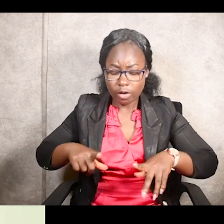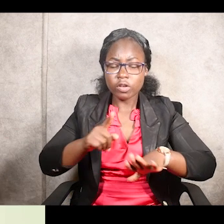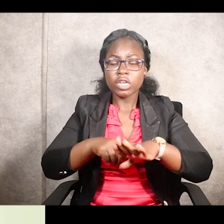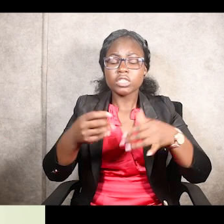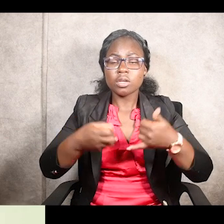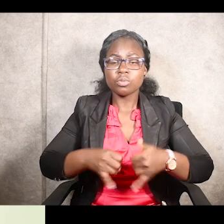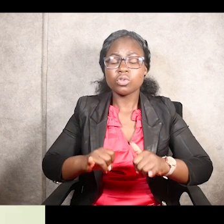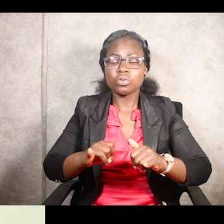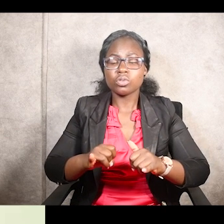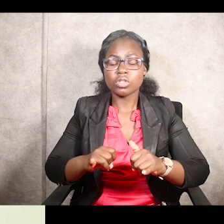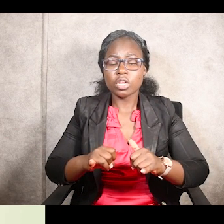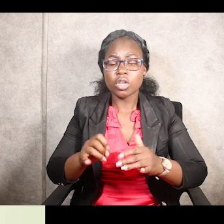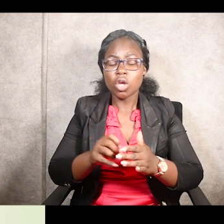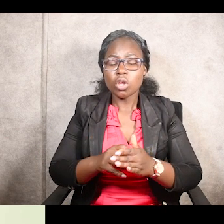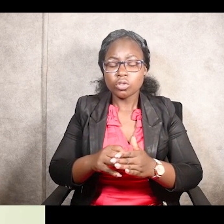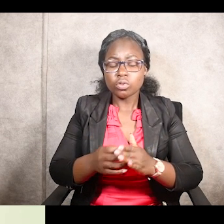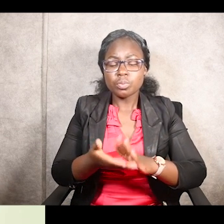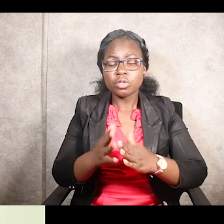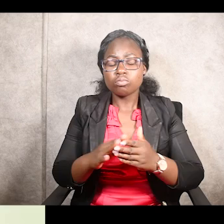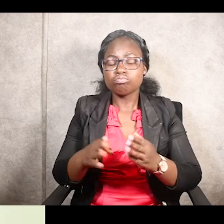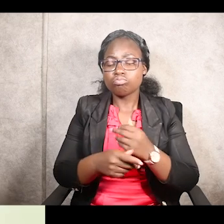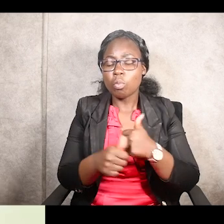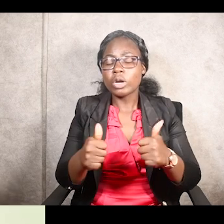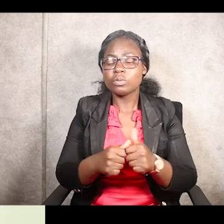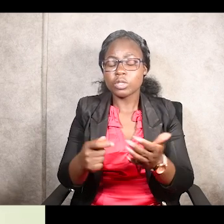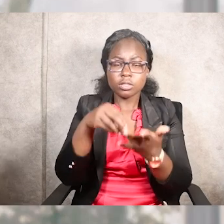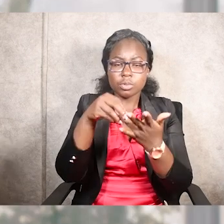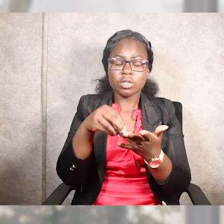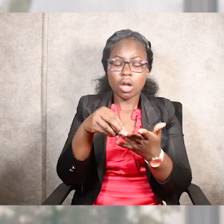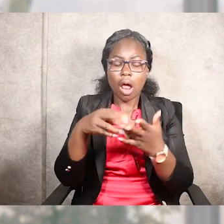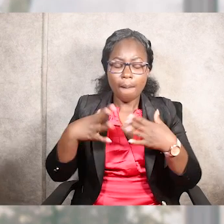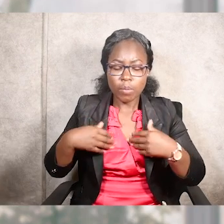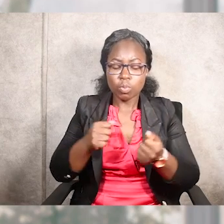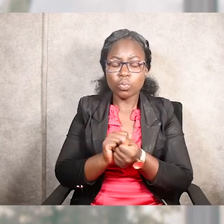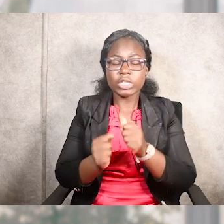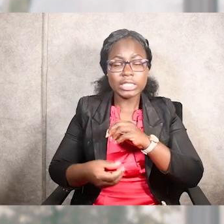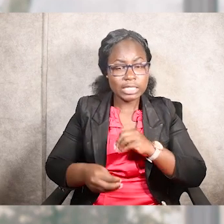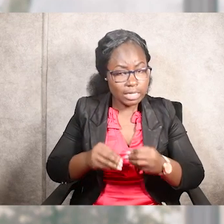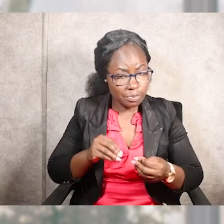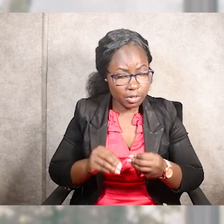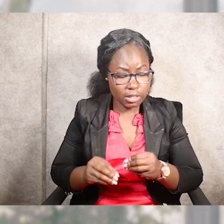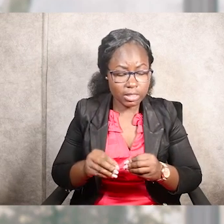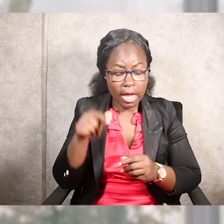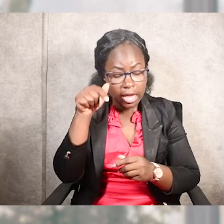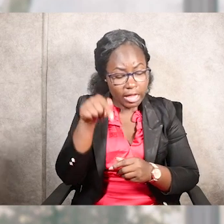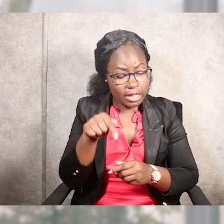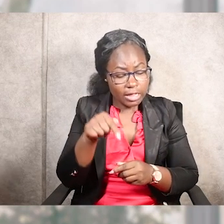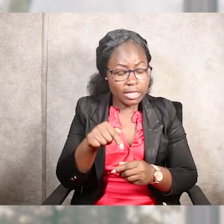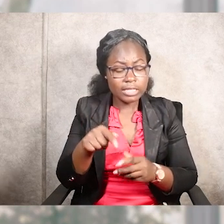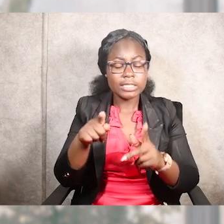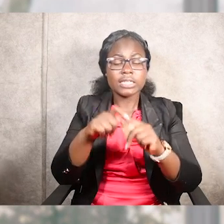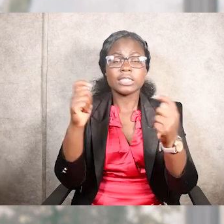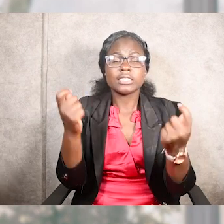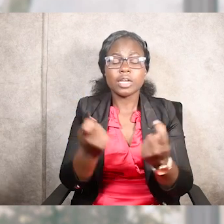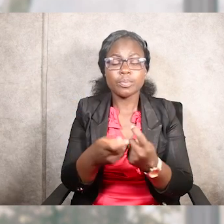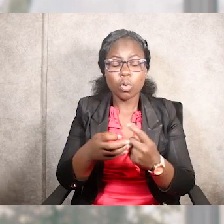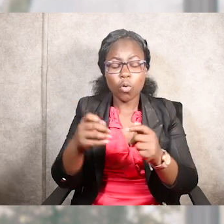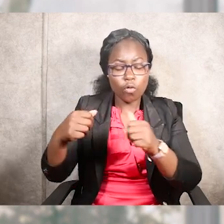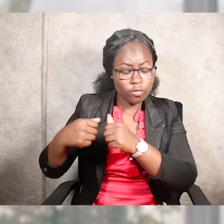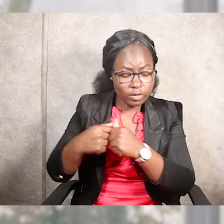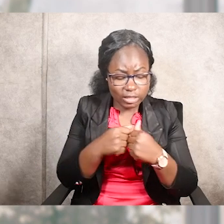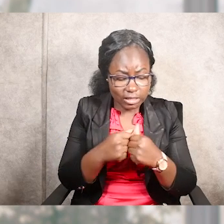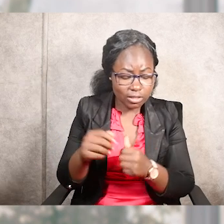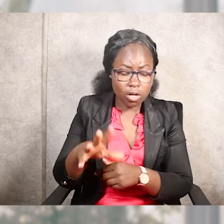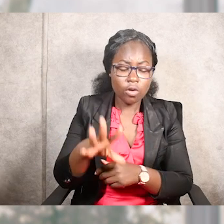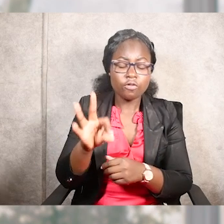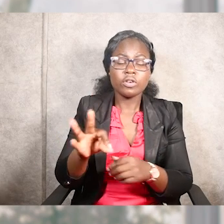buy and sell goods with technology, especially for people with disabilities, this kind of challenges will be